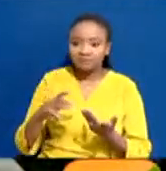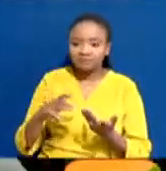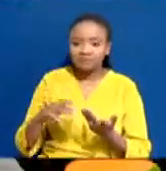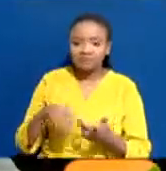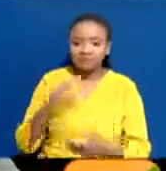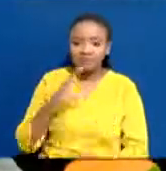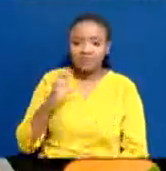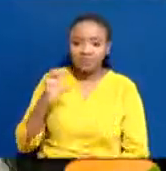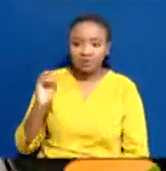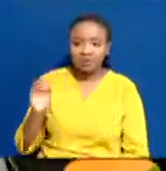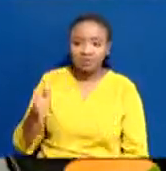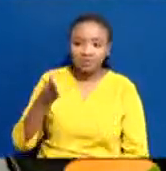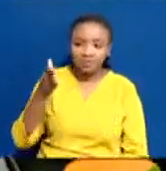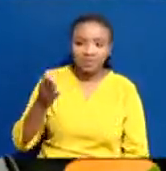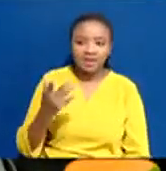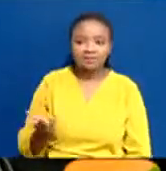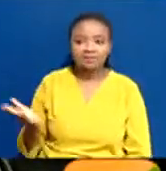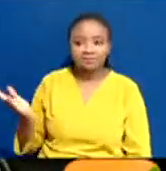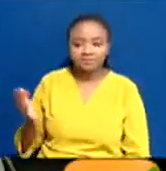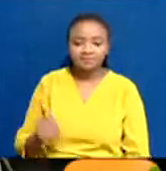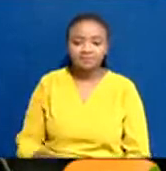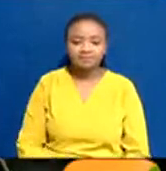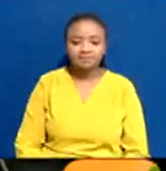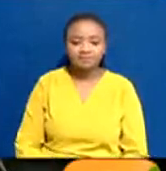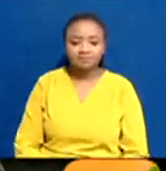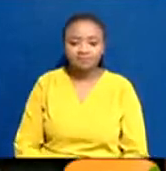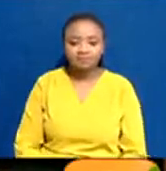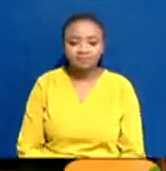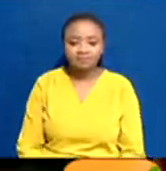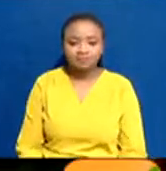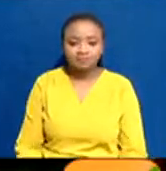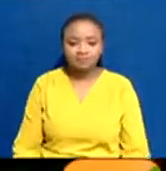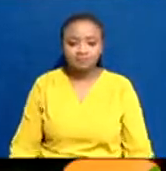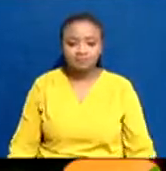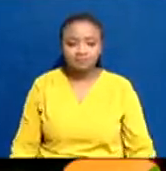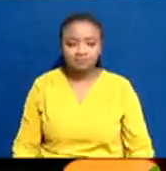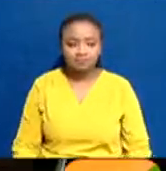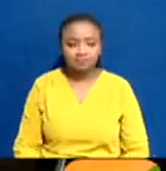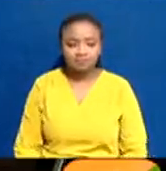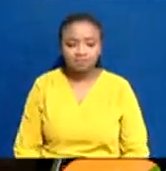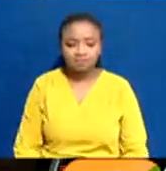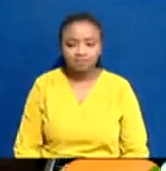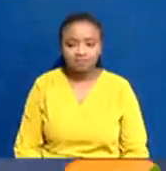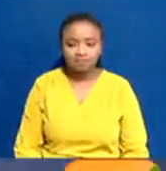Executive Officer Twalib Mbarak. Ayub Abdikadir, Citizen TV.